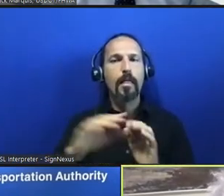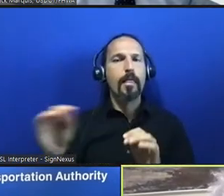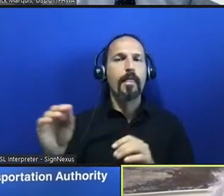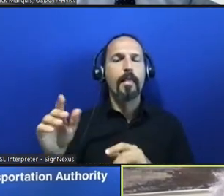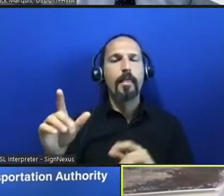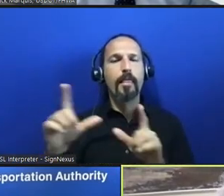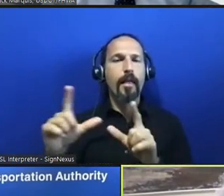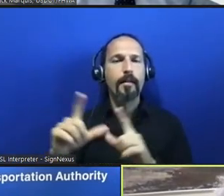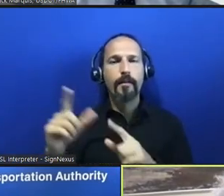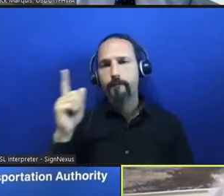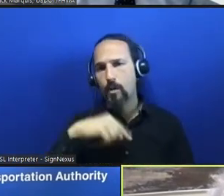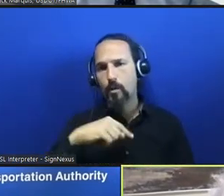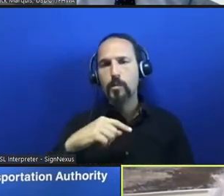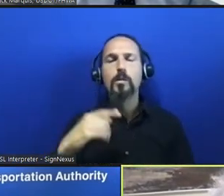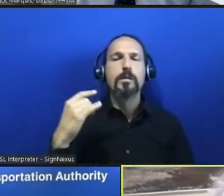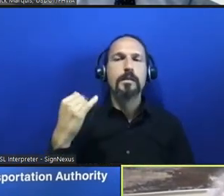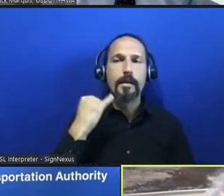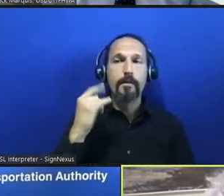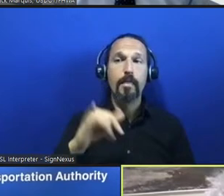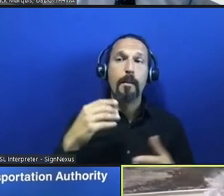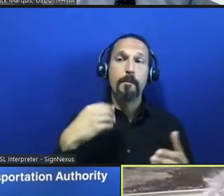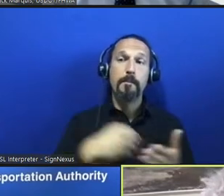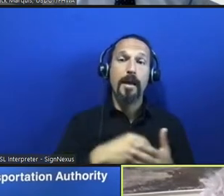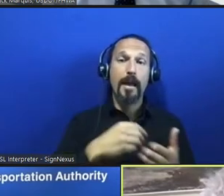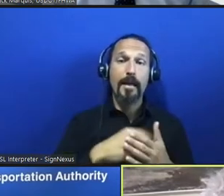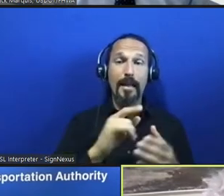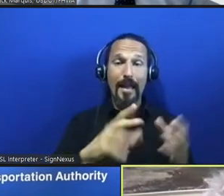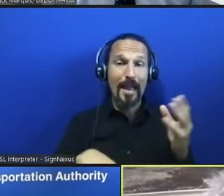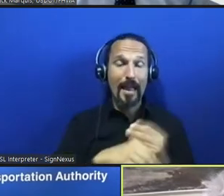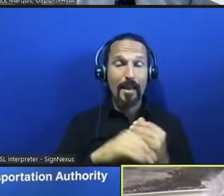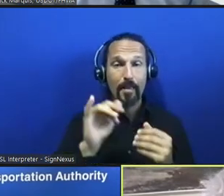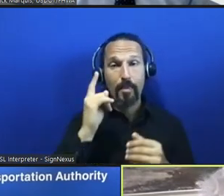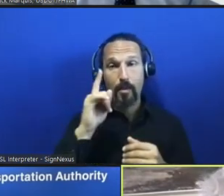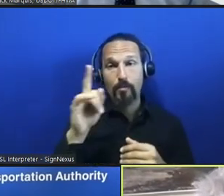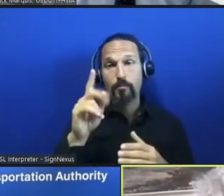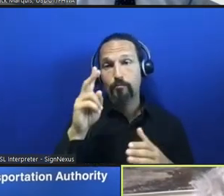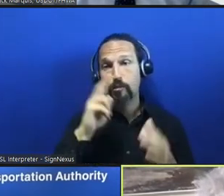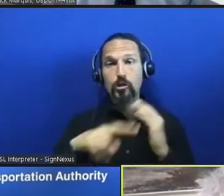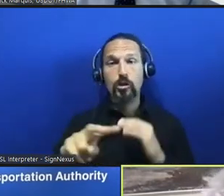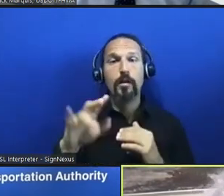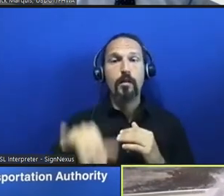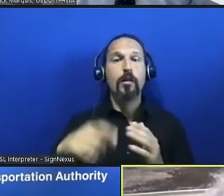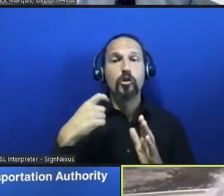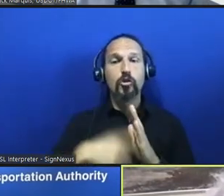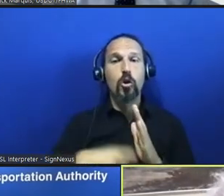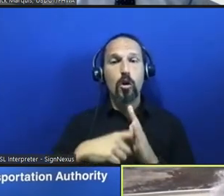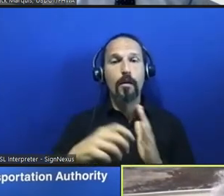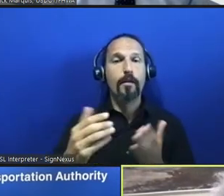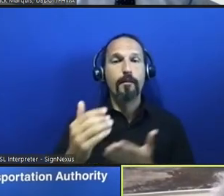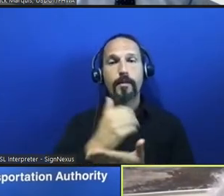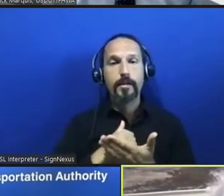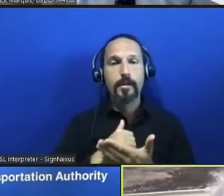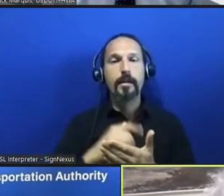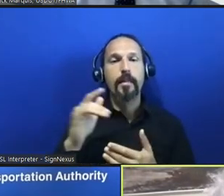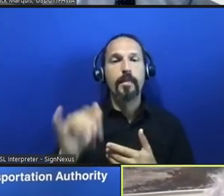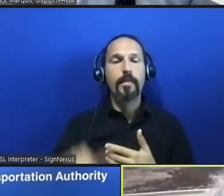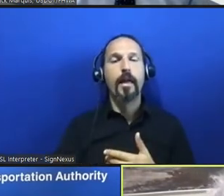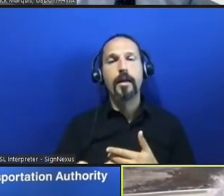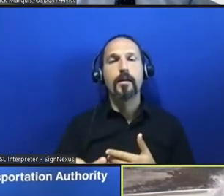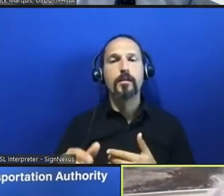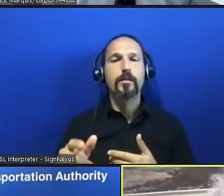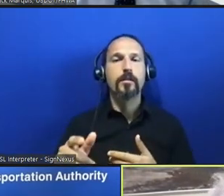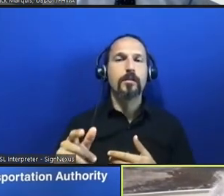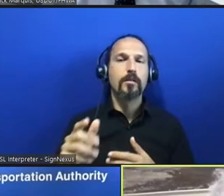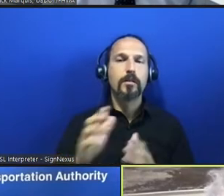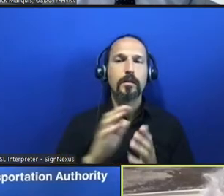falsifications if this money could be added to the projected congestion toll fees to be collected then congestion pricing